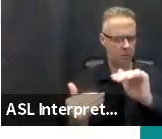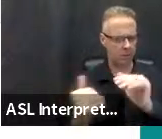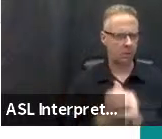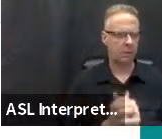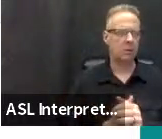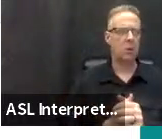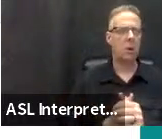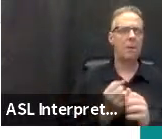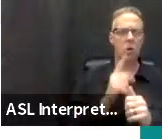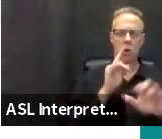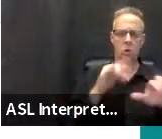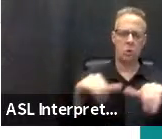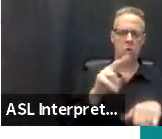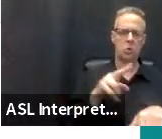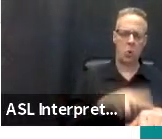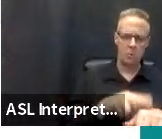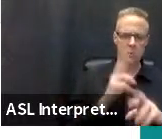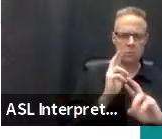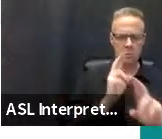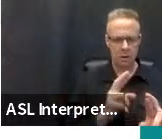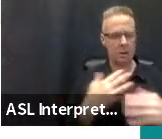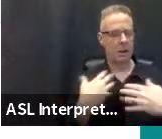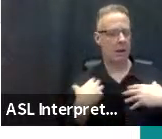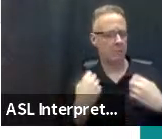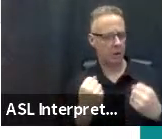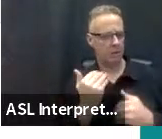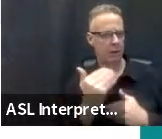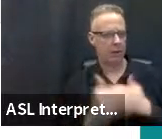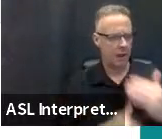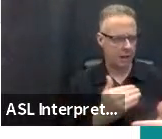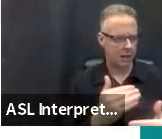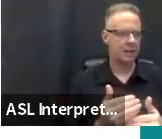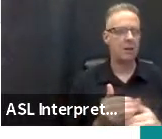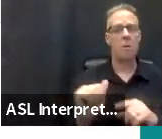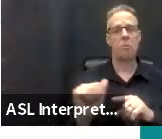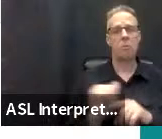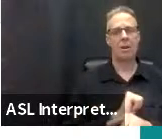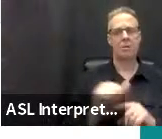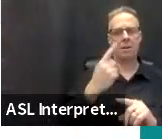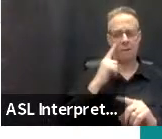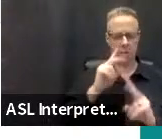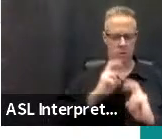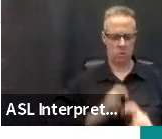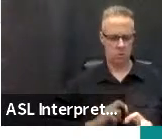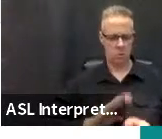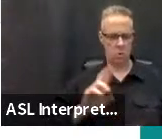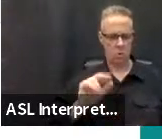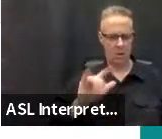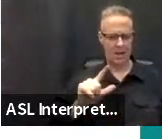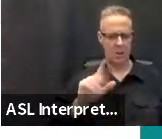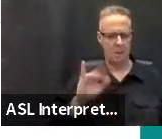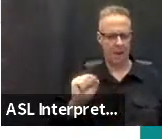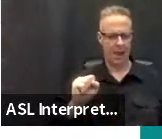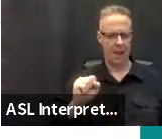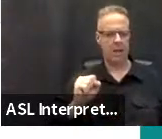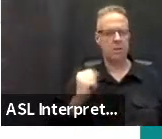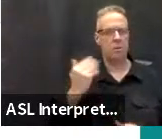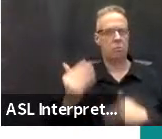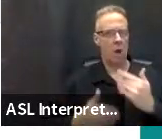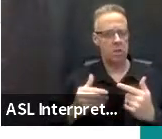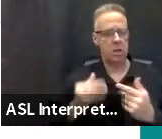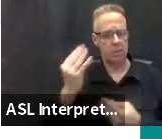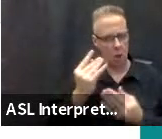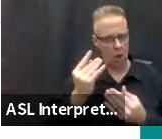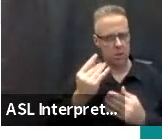and norms, be kind and brave, and practice, one more, practice examining racially biased systems and processes, and look